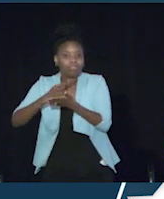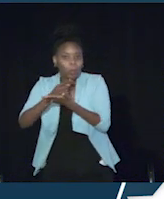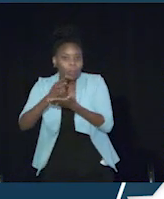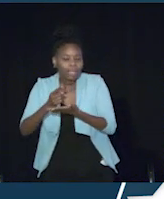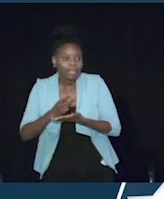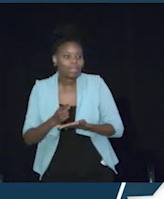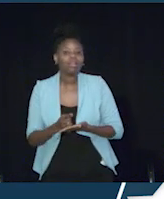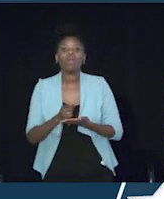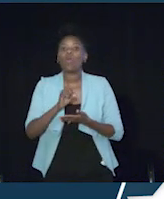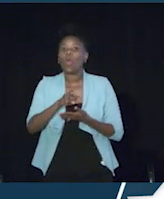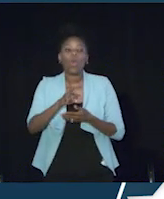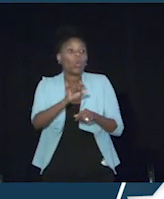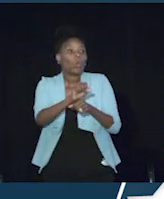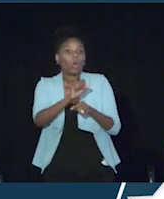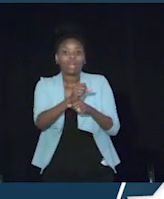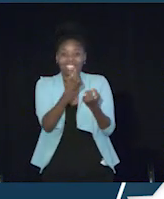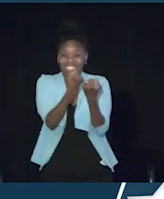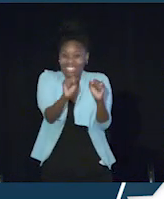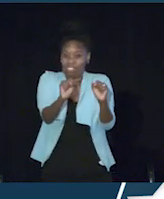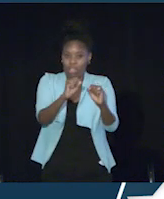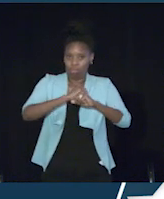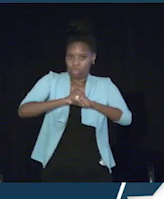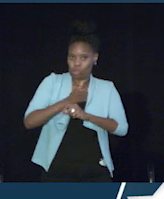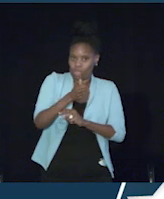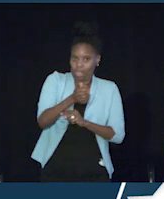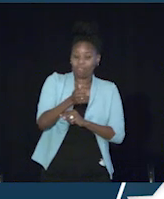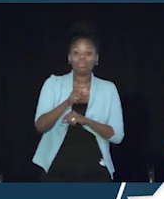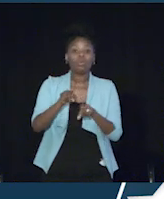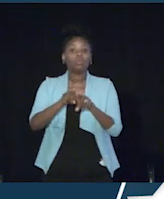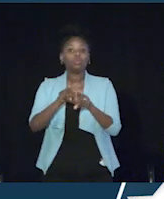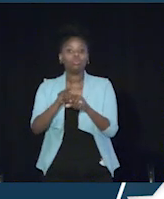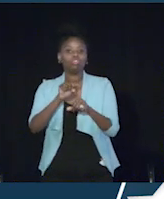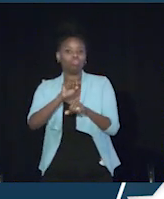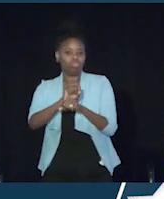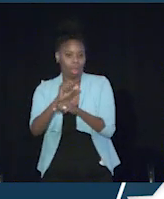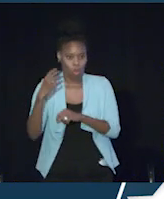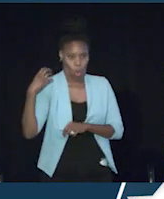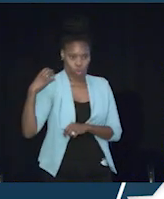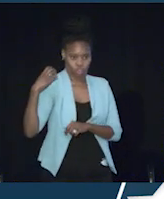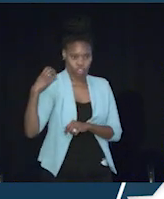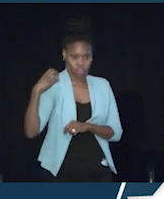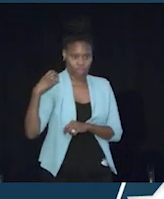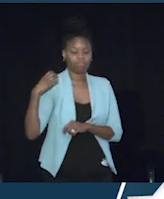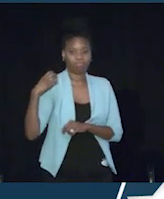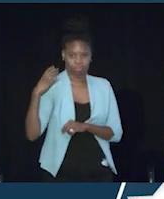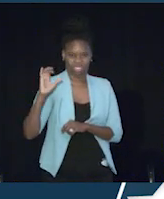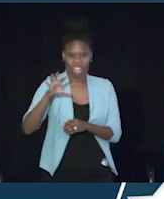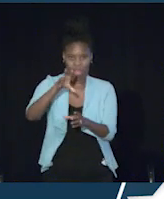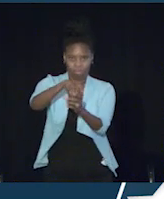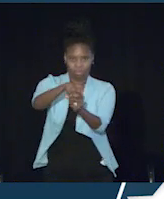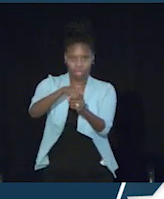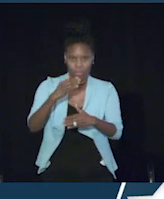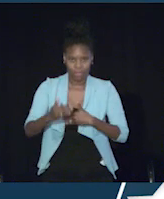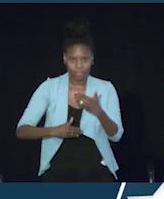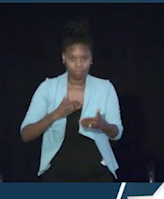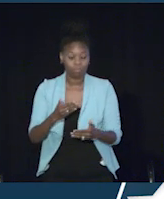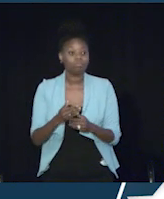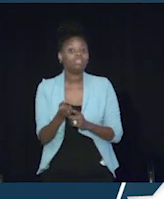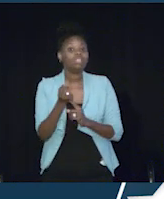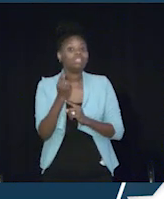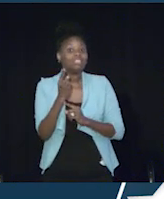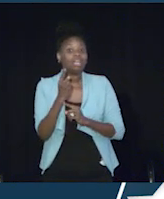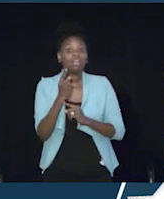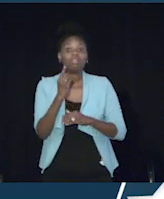workplace safety, and job site coaching if needed. This service typically lasts 90